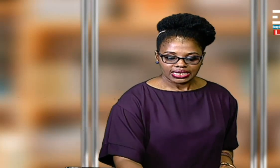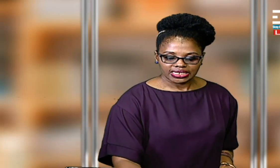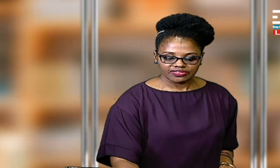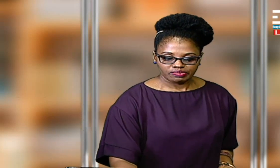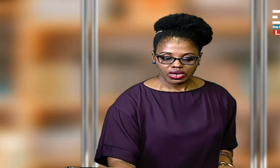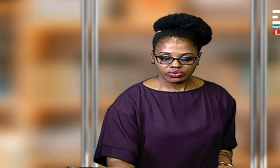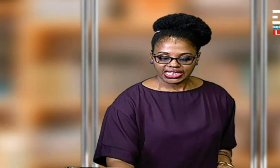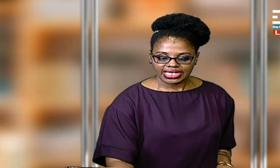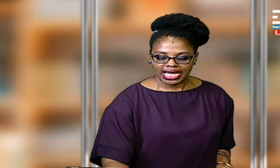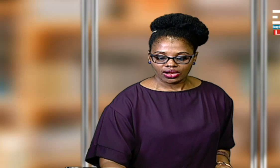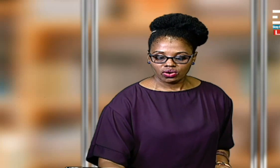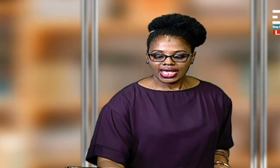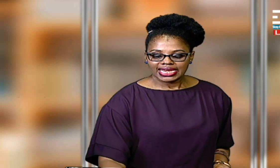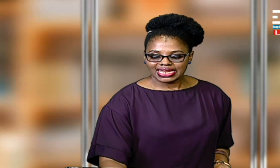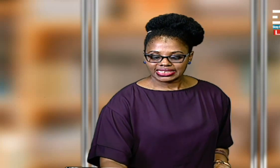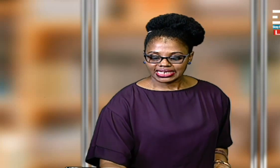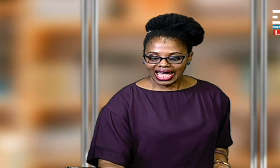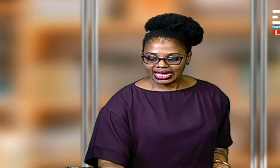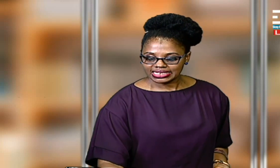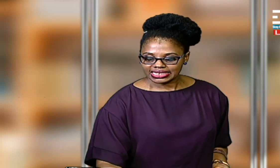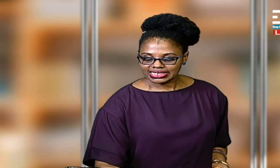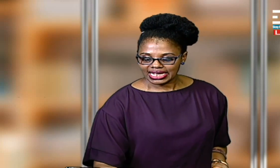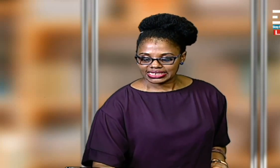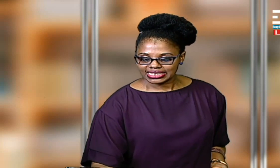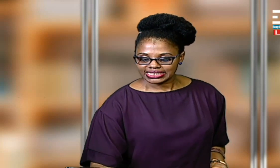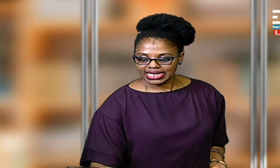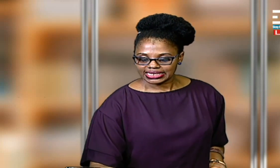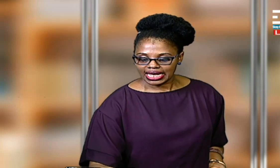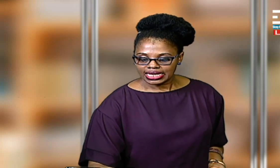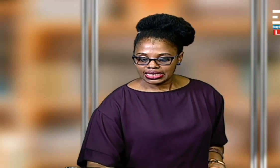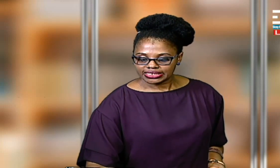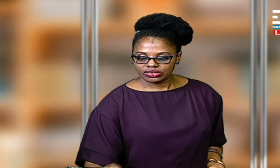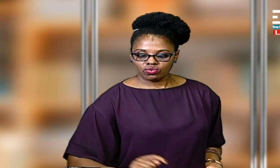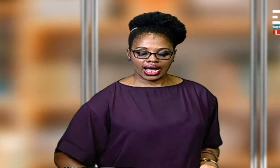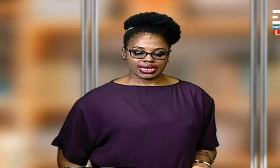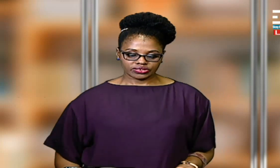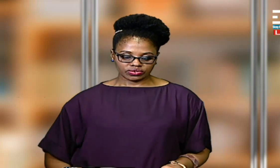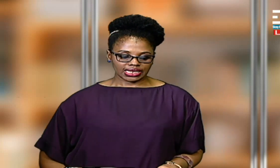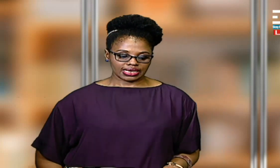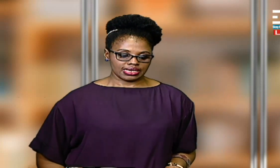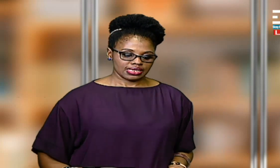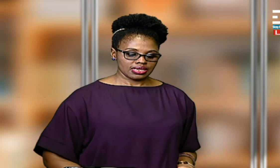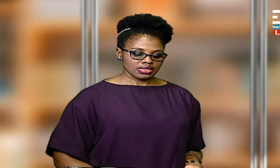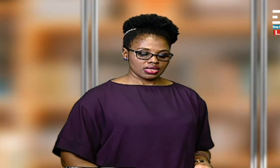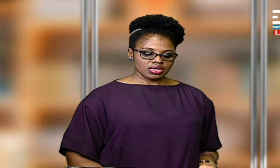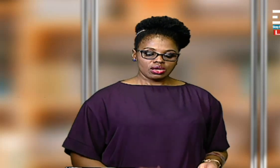Ngekuhlanganisa lesivumelwano sanyalo nesakhi sesikhathi lesenca lesingu a leso